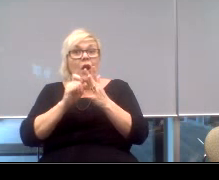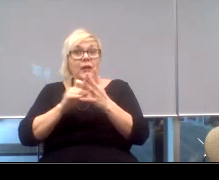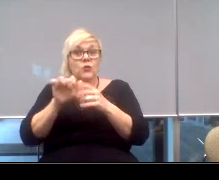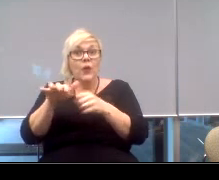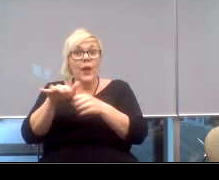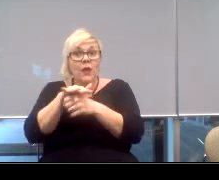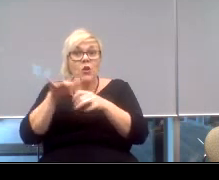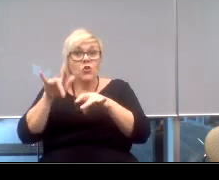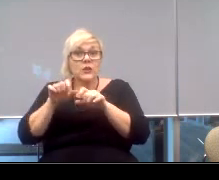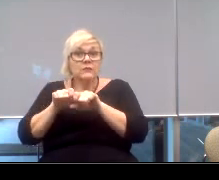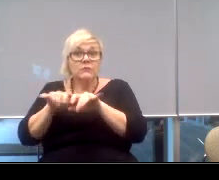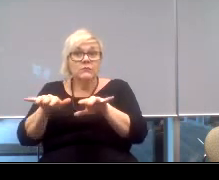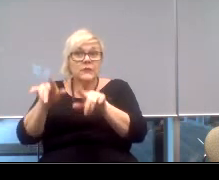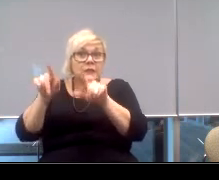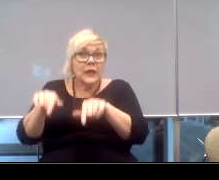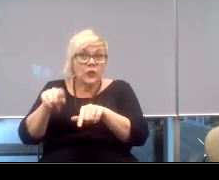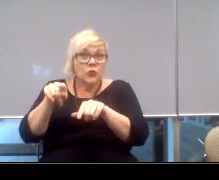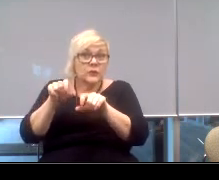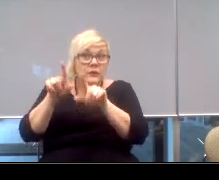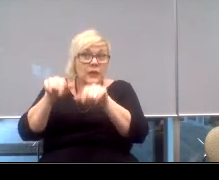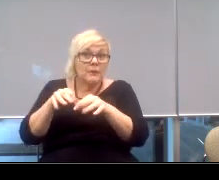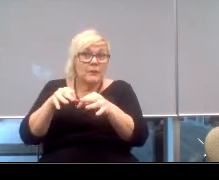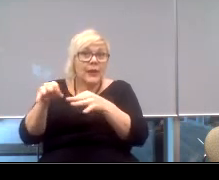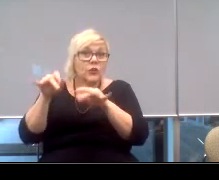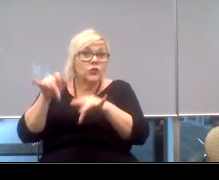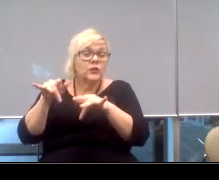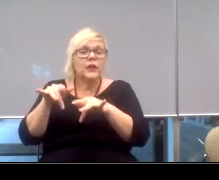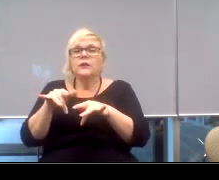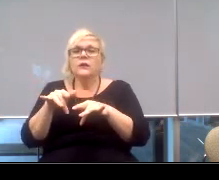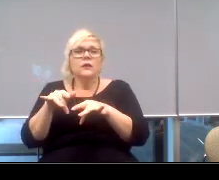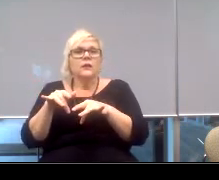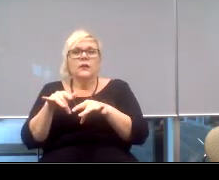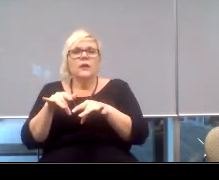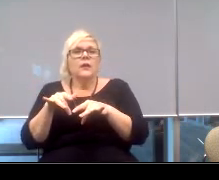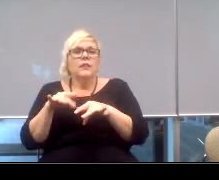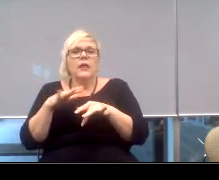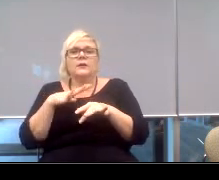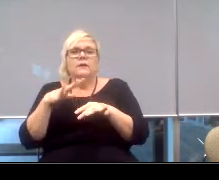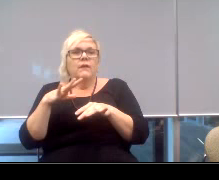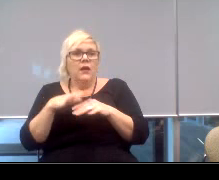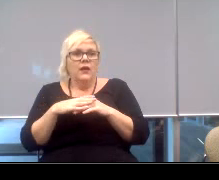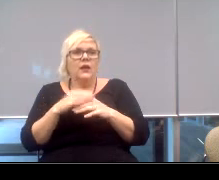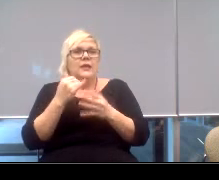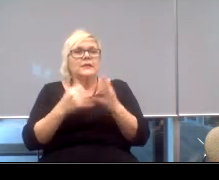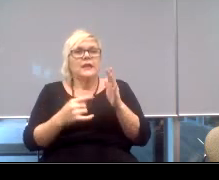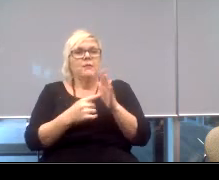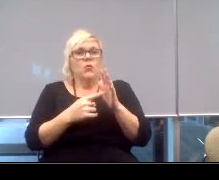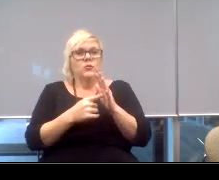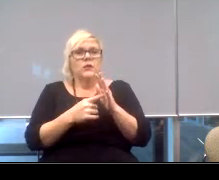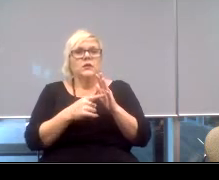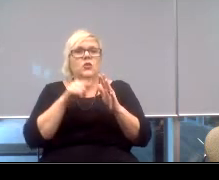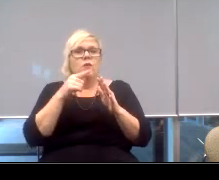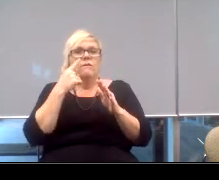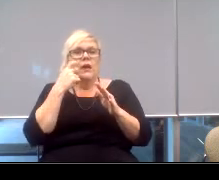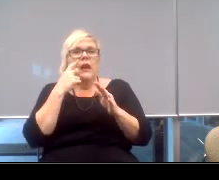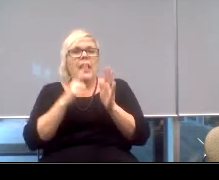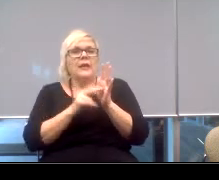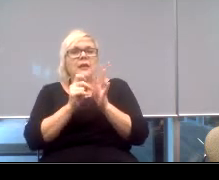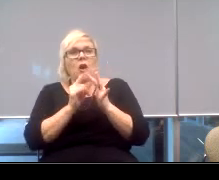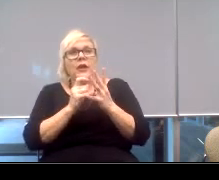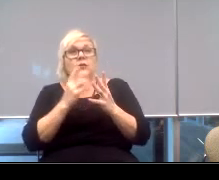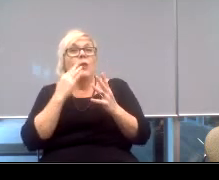informed about how the scheme works. That's a critical one before you try and engage with the programs. Think about